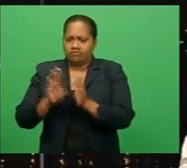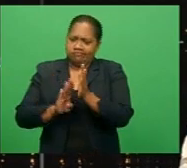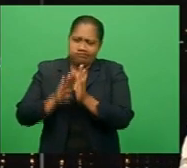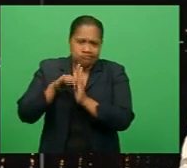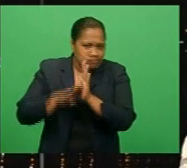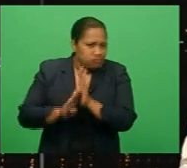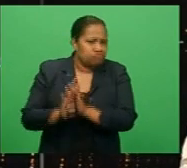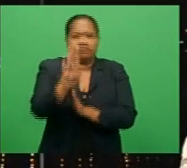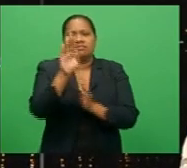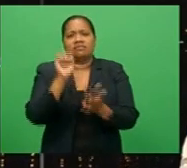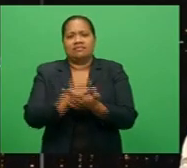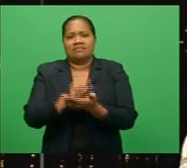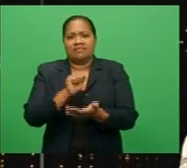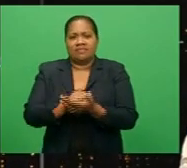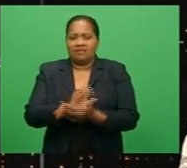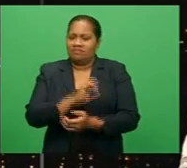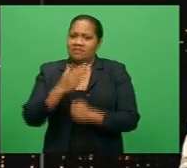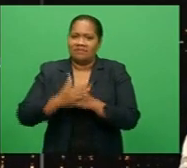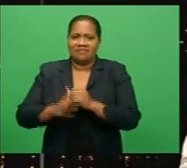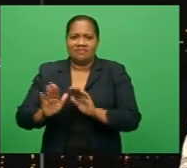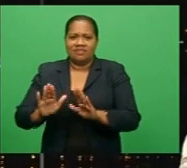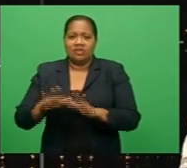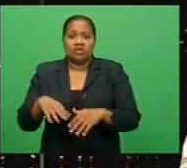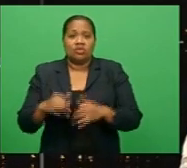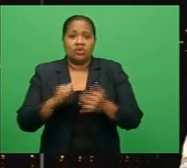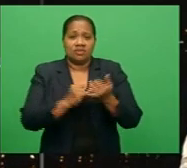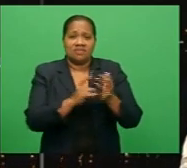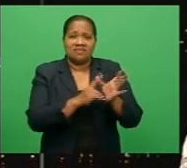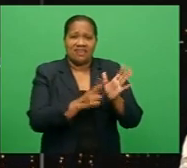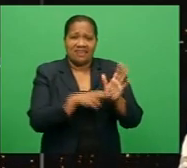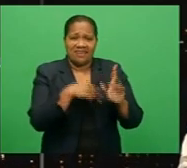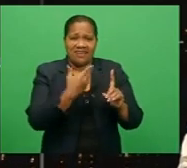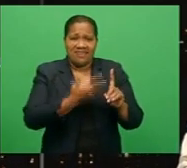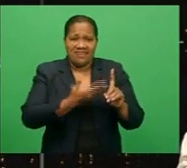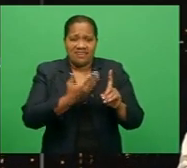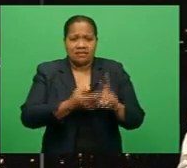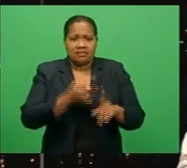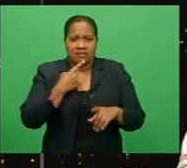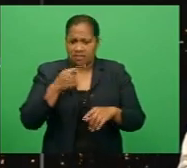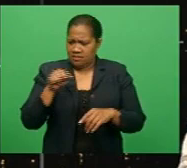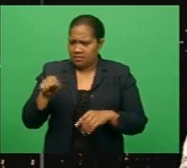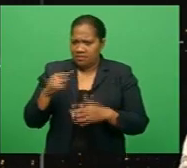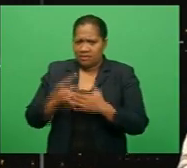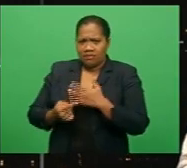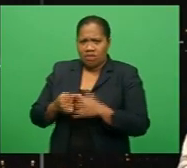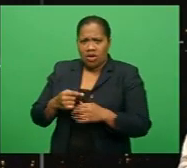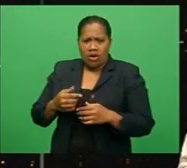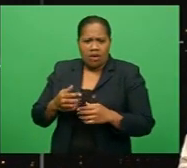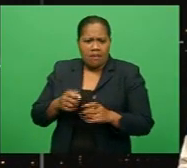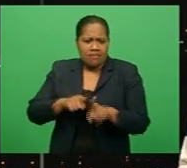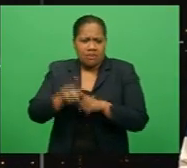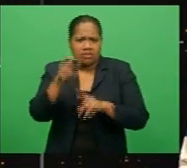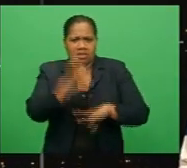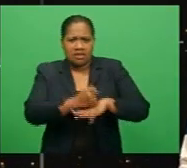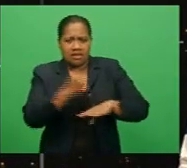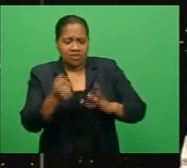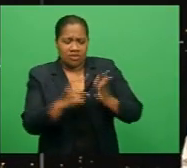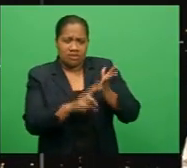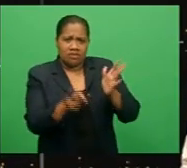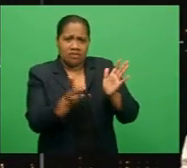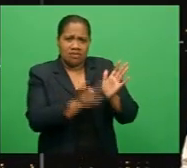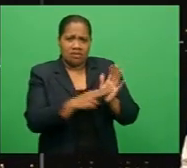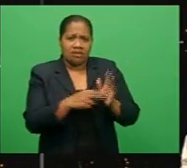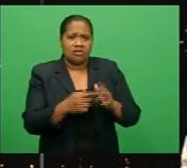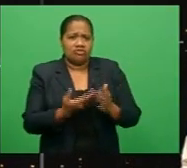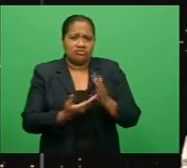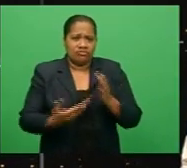UN Resident Coordinator Sanaka Samarasina says this sense of optimism struck most government and UN officials during the joint intervention